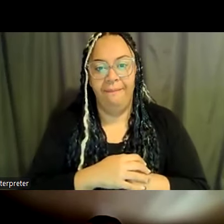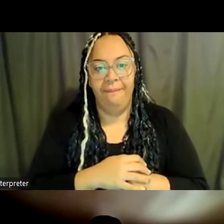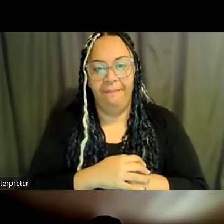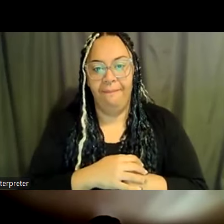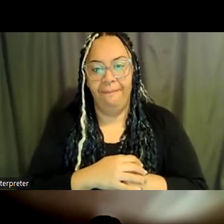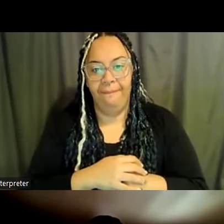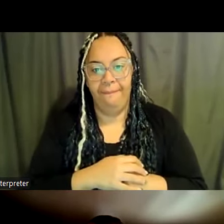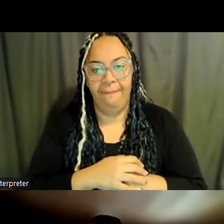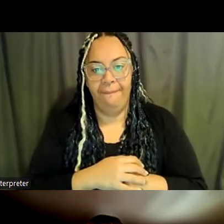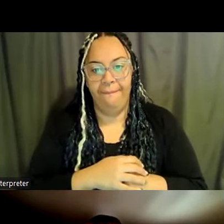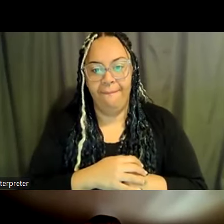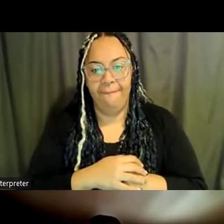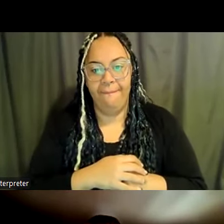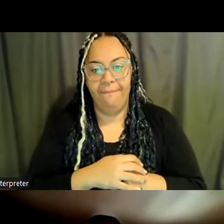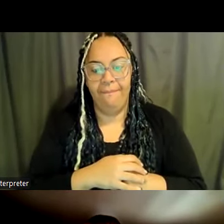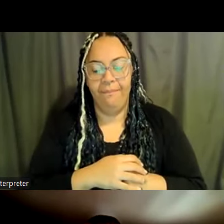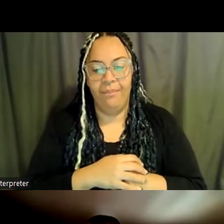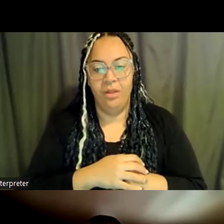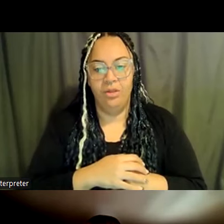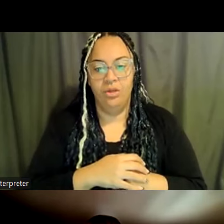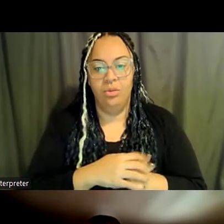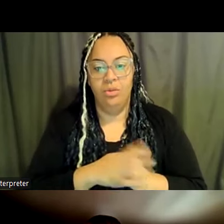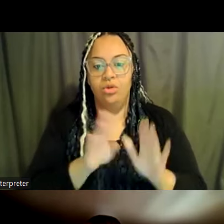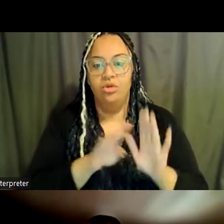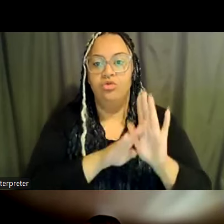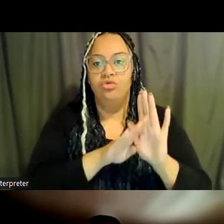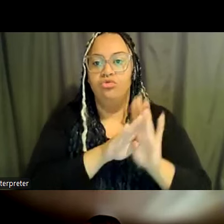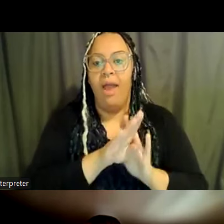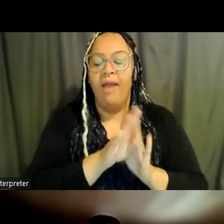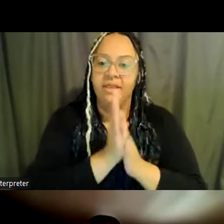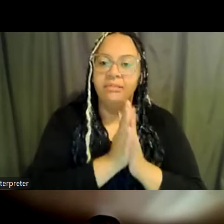sorry, I'm going to type it. It's strivingforsafety.org is the